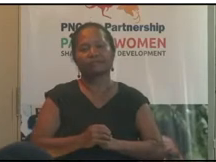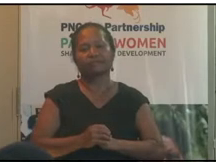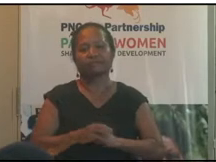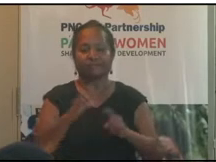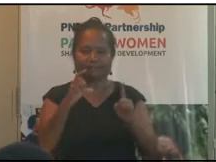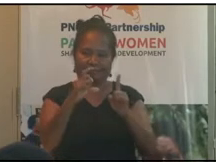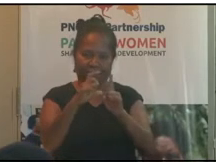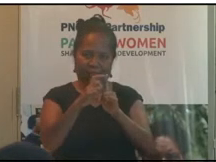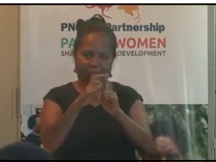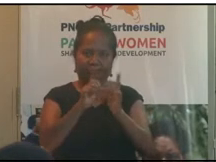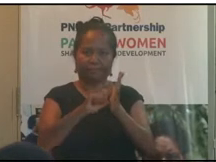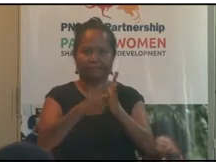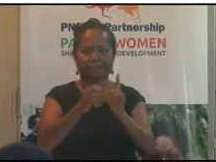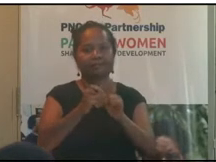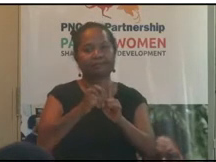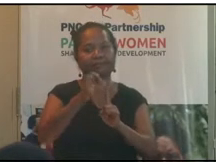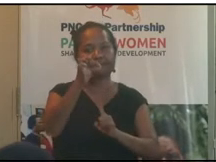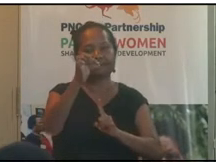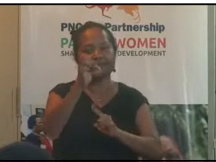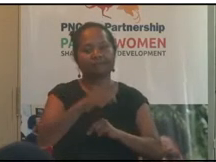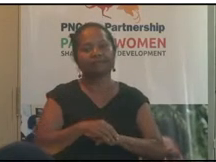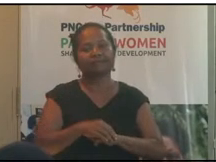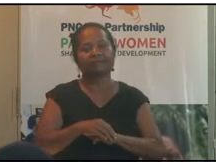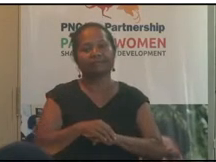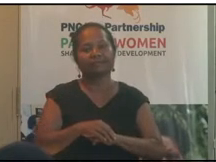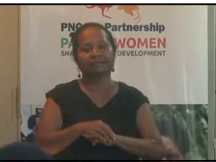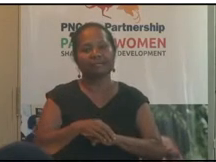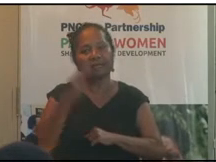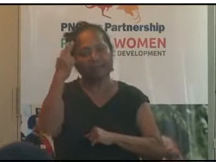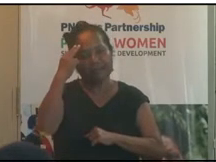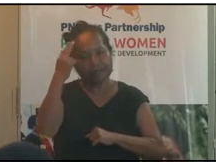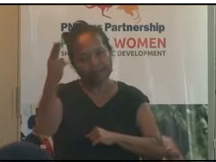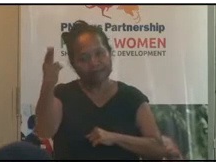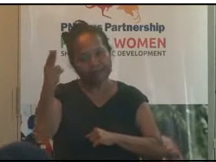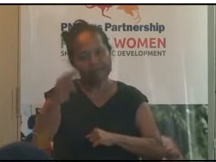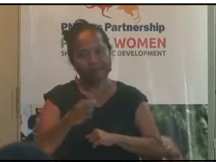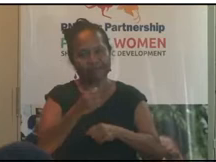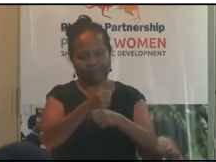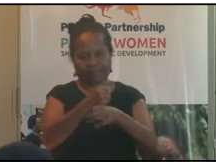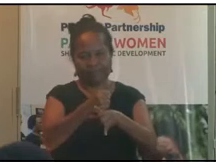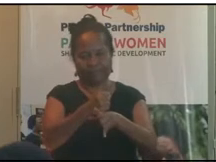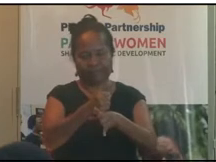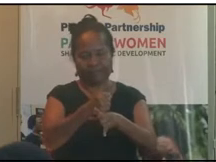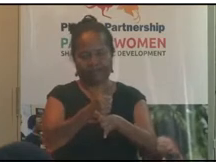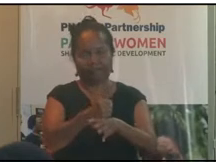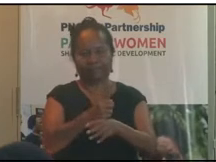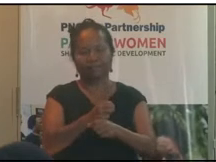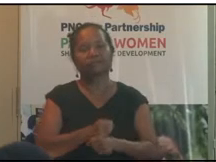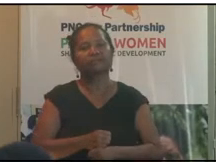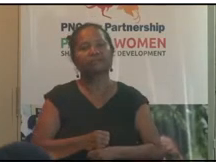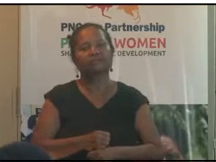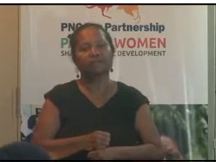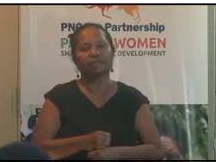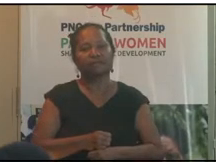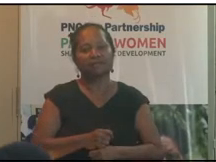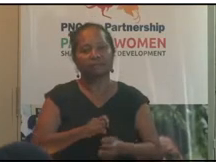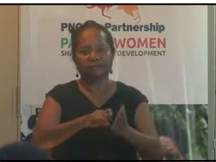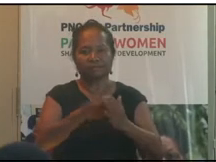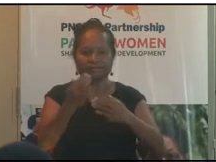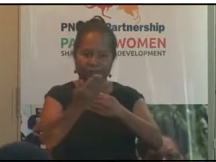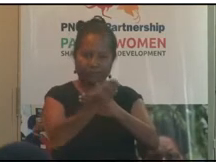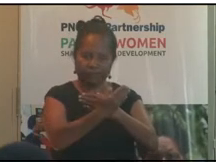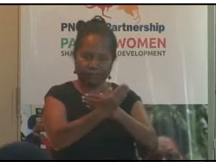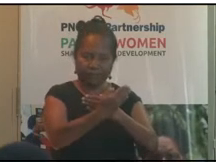Dulciana is a key policy interlocutor between national politicians and key private sector leaders,